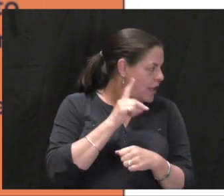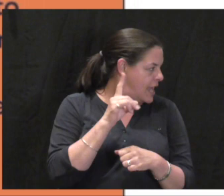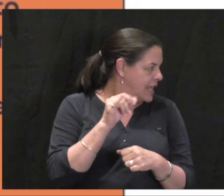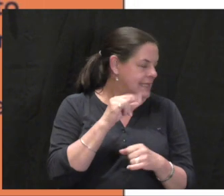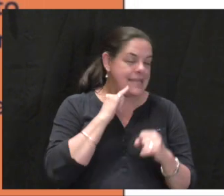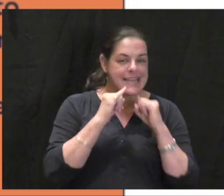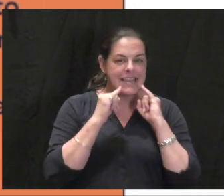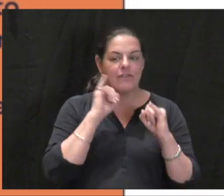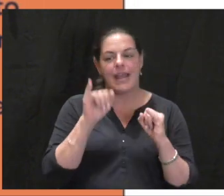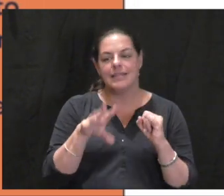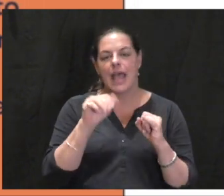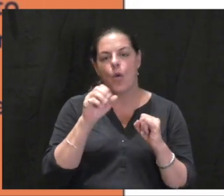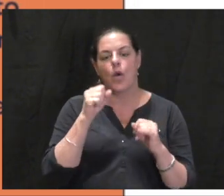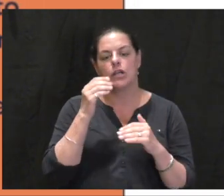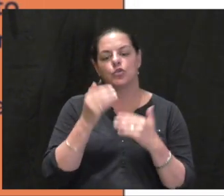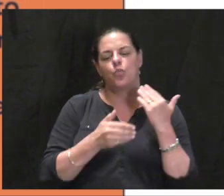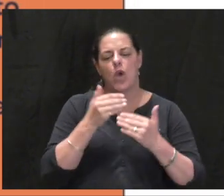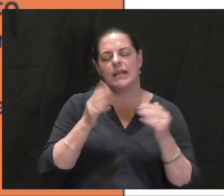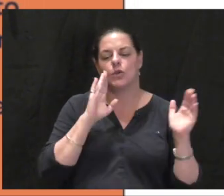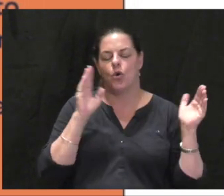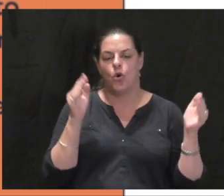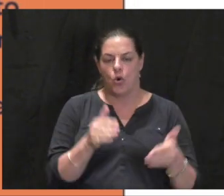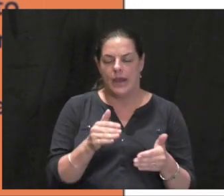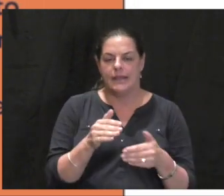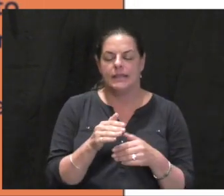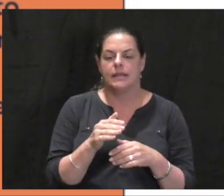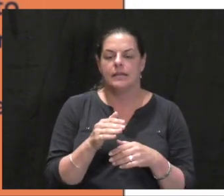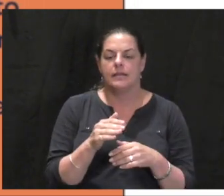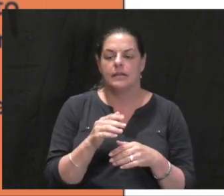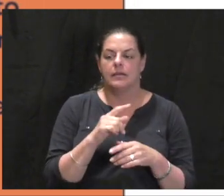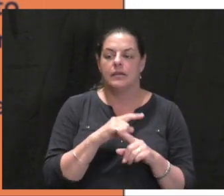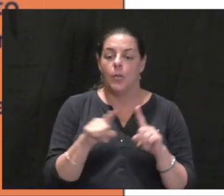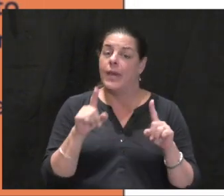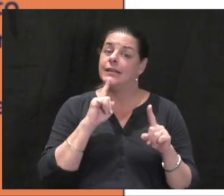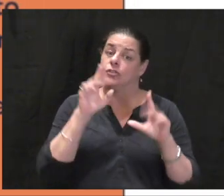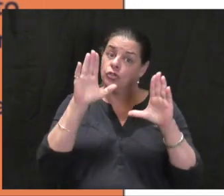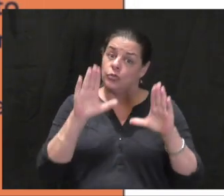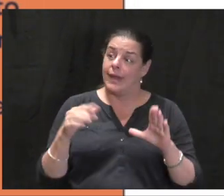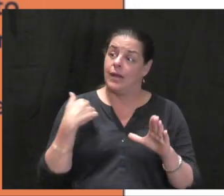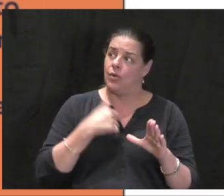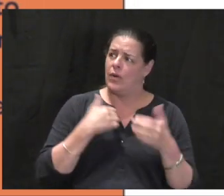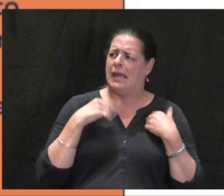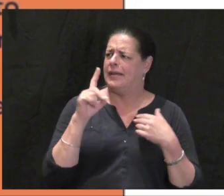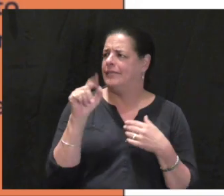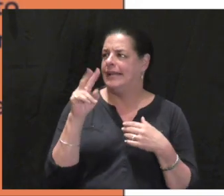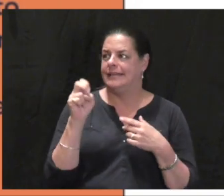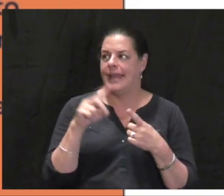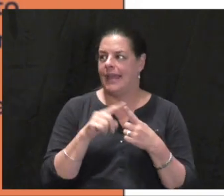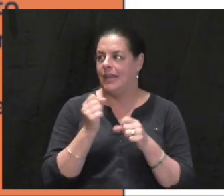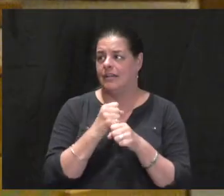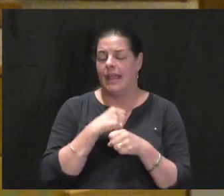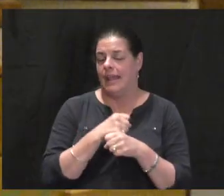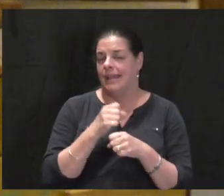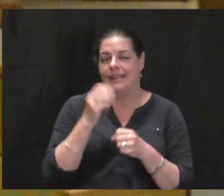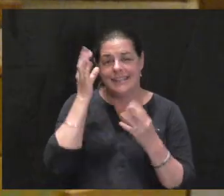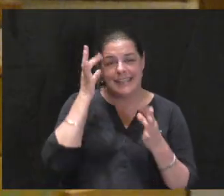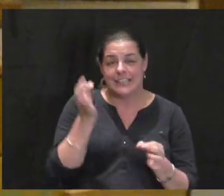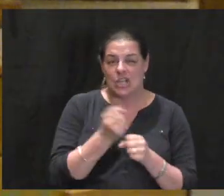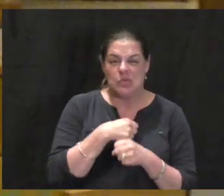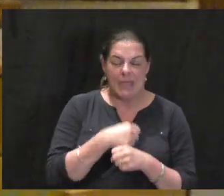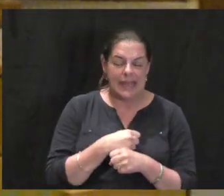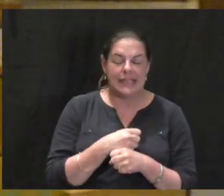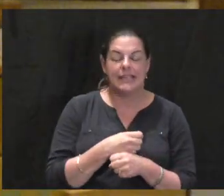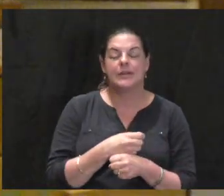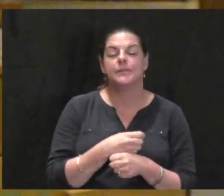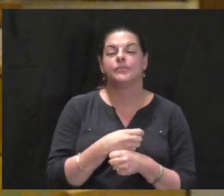as it related to our recruiting. So when I started, I was already registered for all these fairs, and so I just went where they said to go. But